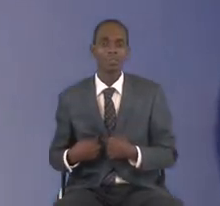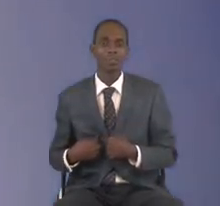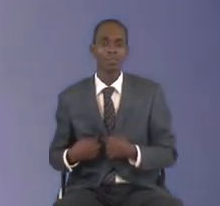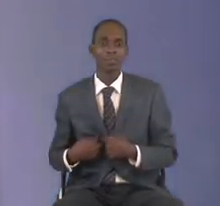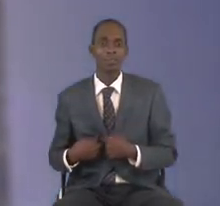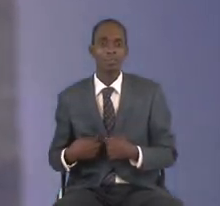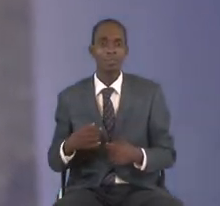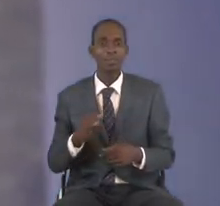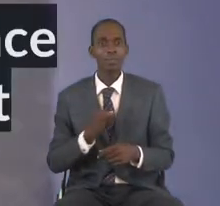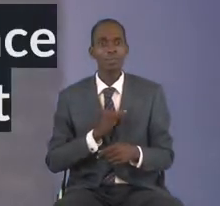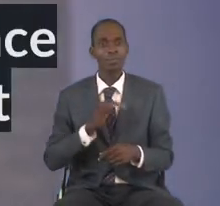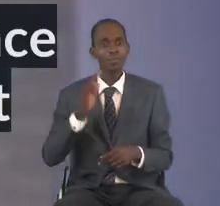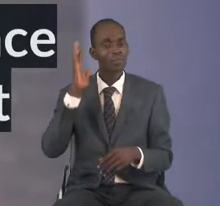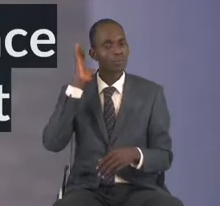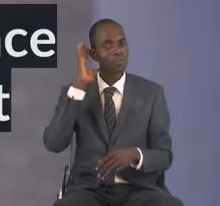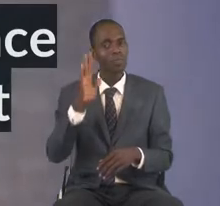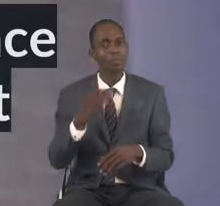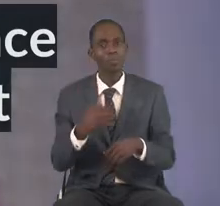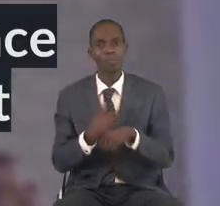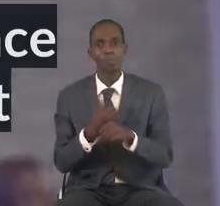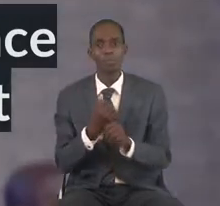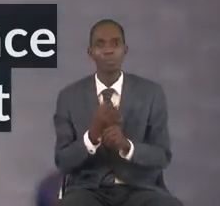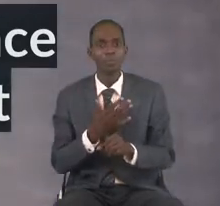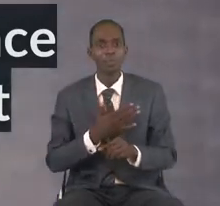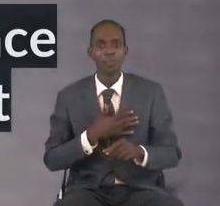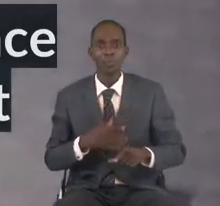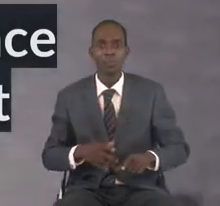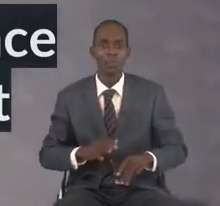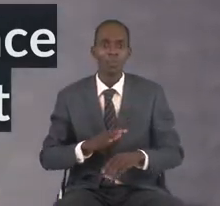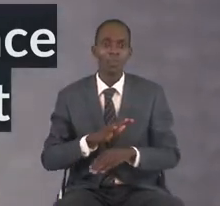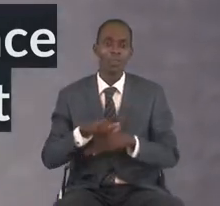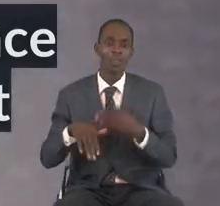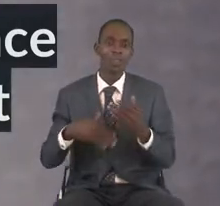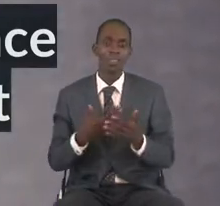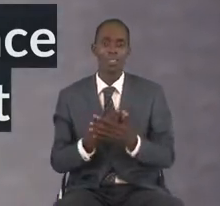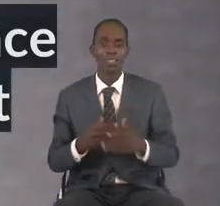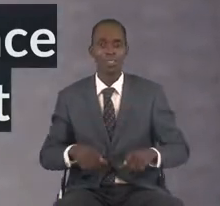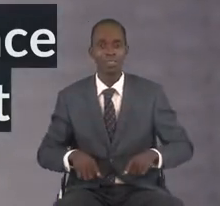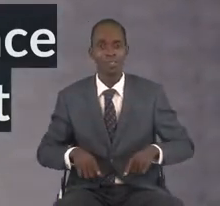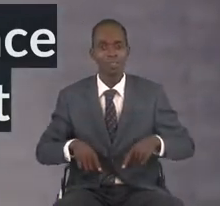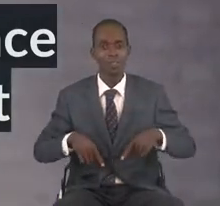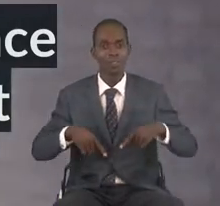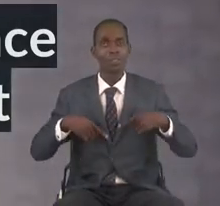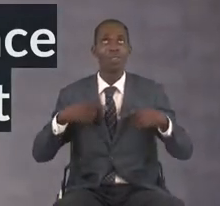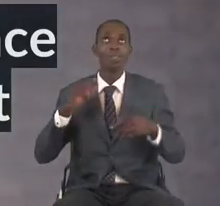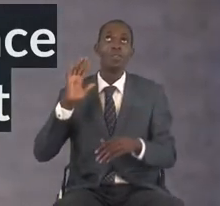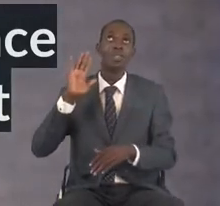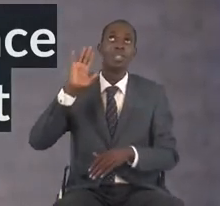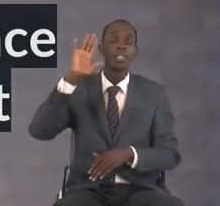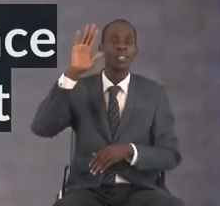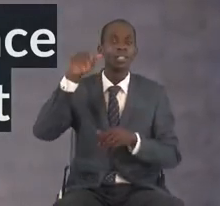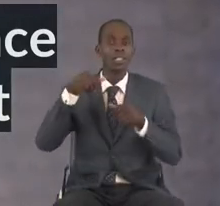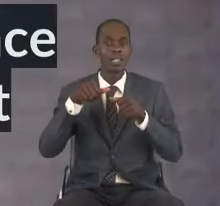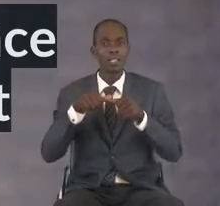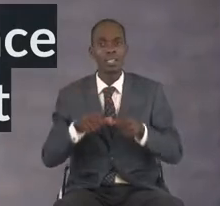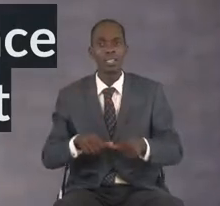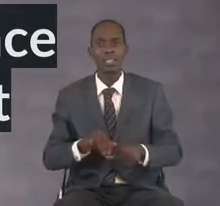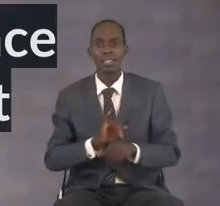i will make my own life your way